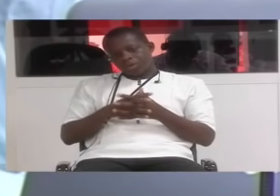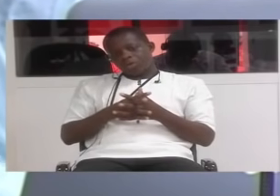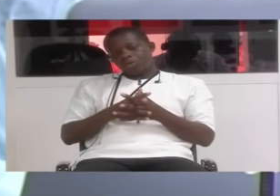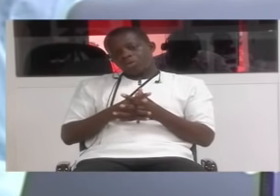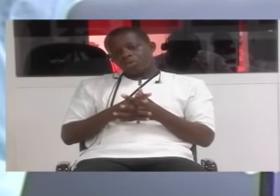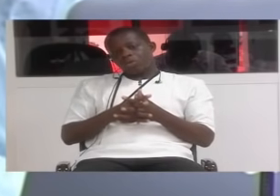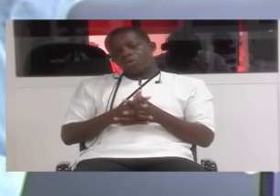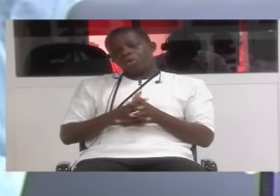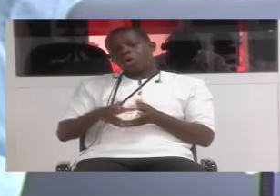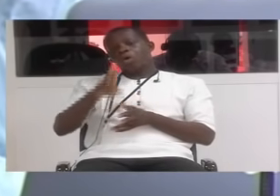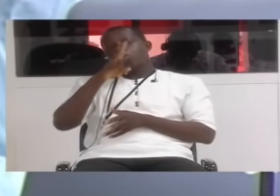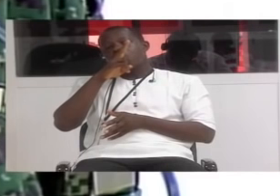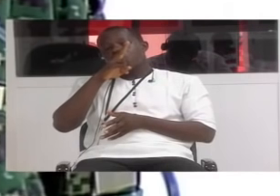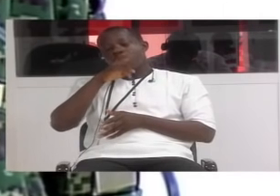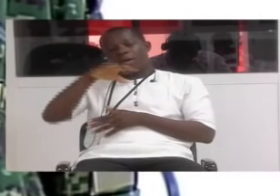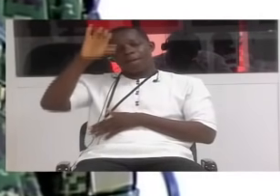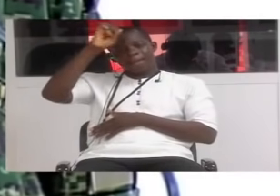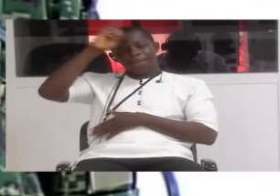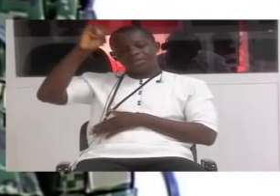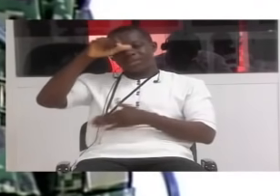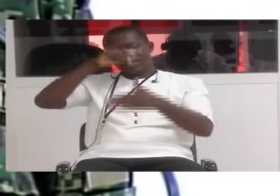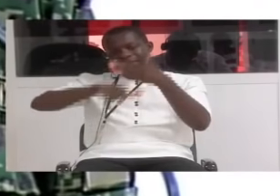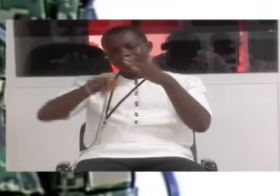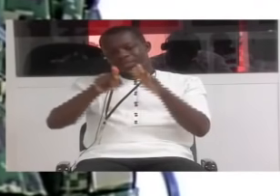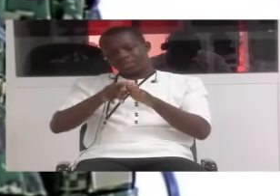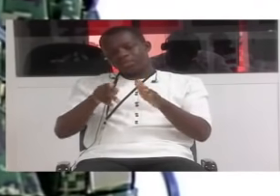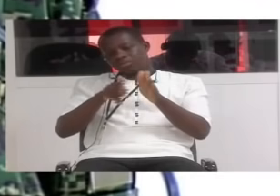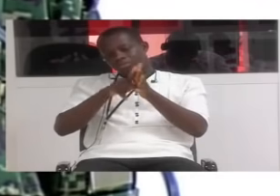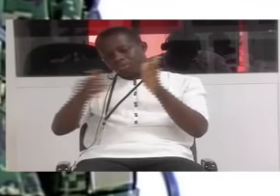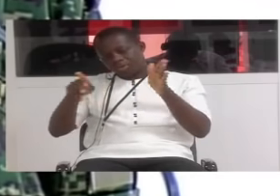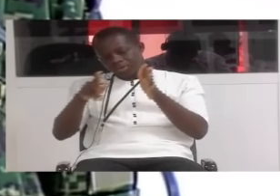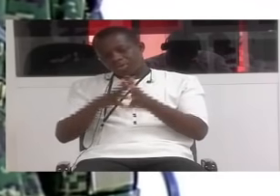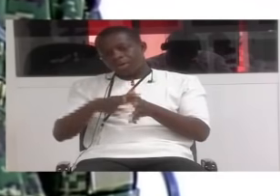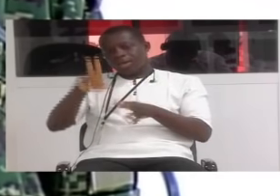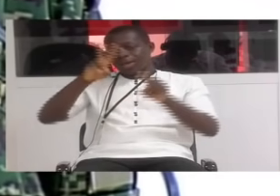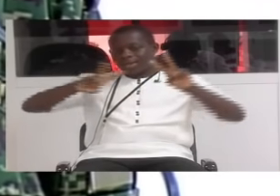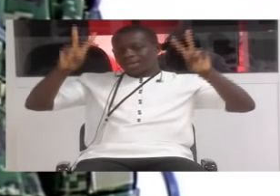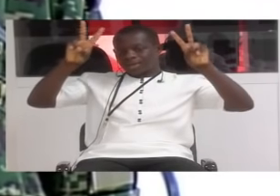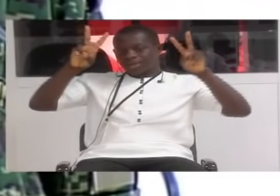Buluko? Who is Mansa in this case? Yaya Jammeh. Akujima lo Mansa Tenyinsilo. Yaya Jammeh.